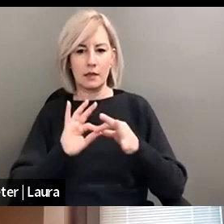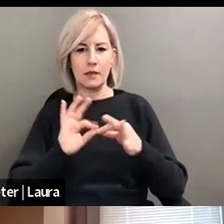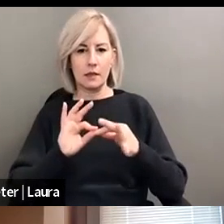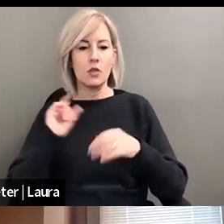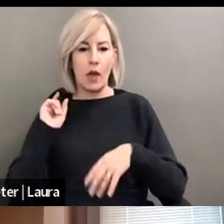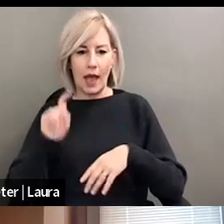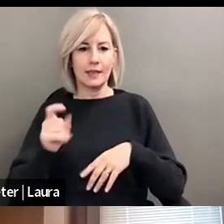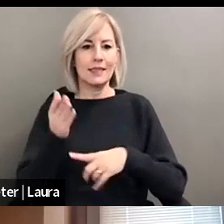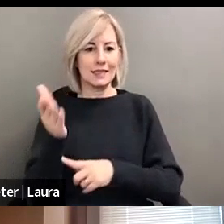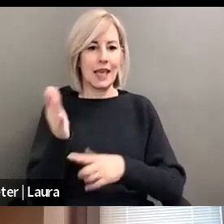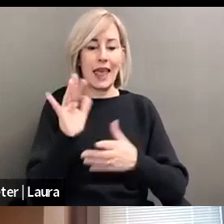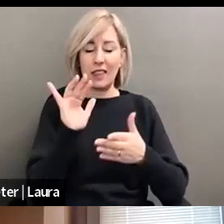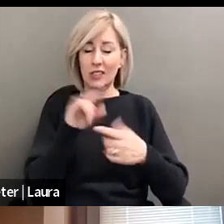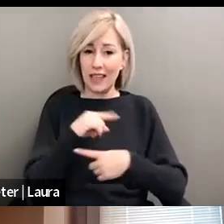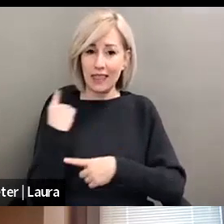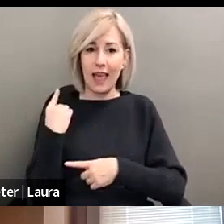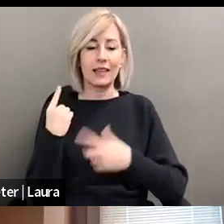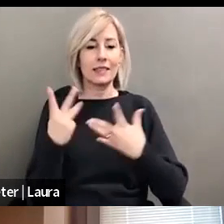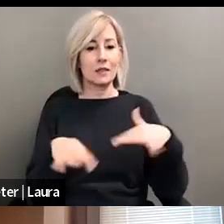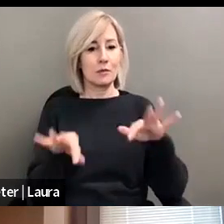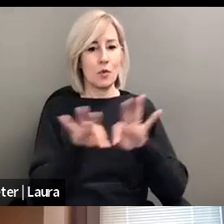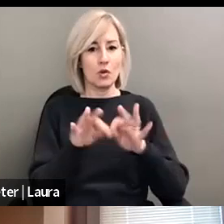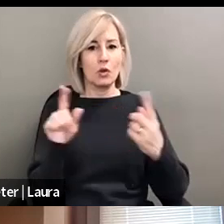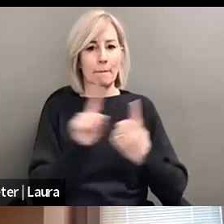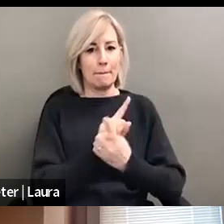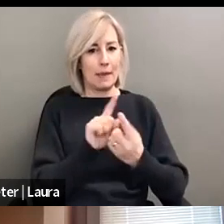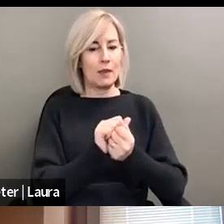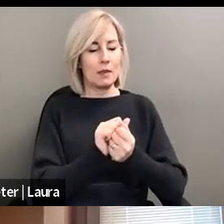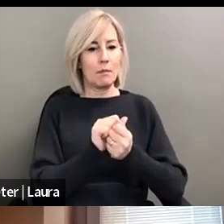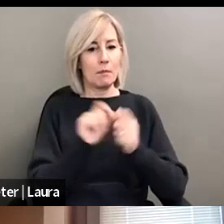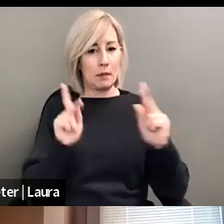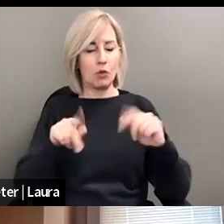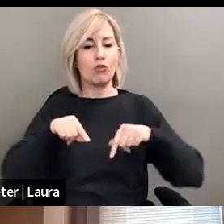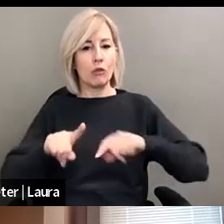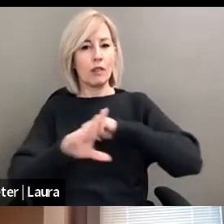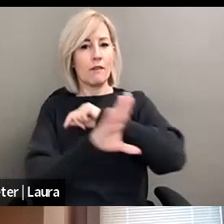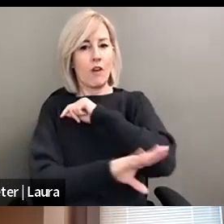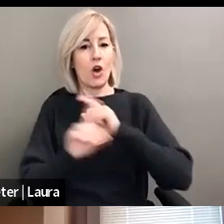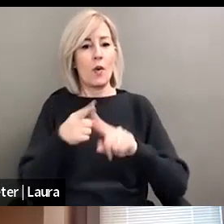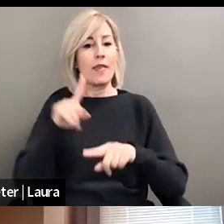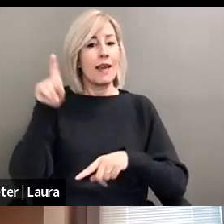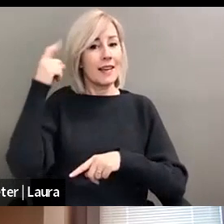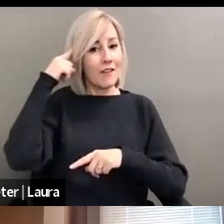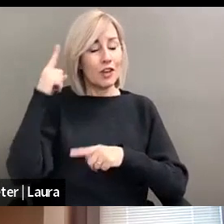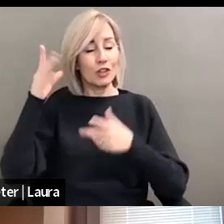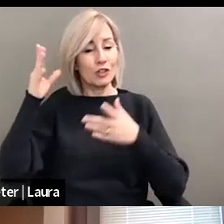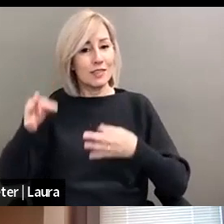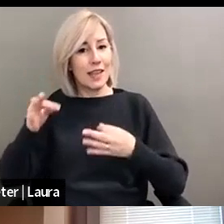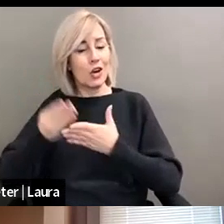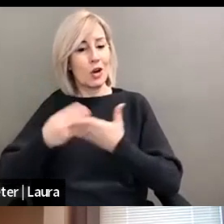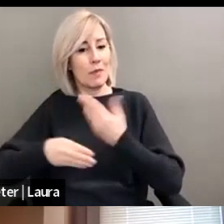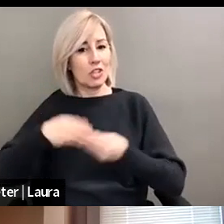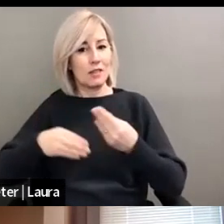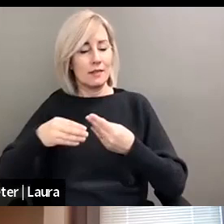have to get it in, and there is a deadline, and it's important for you to meet with people in the fall when the governor is even deciding her budget in October. She's